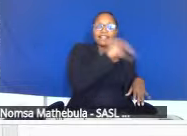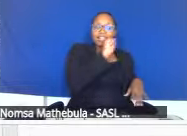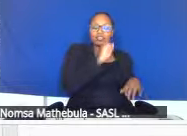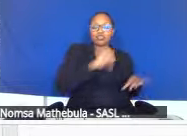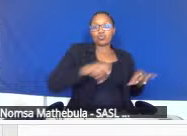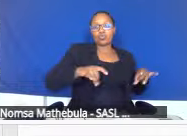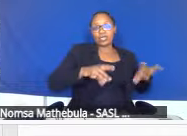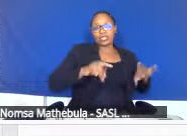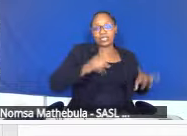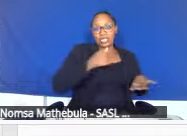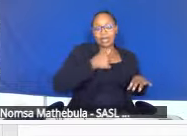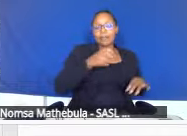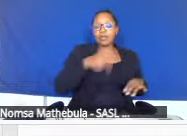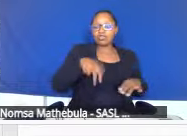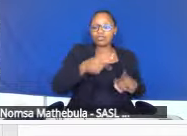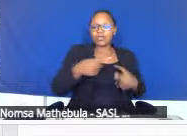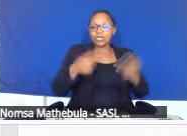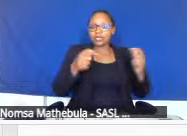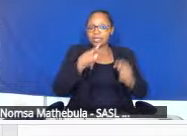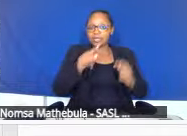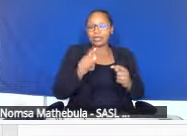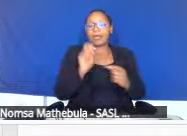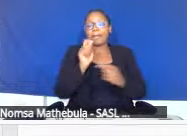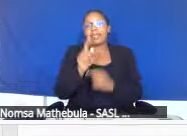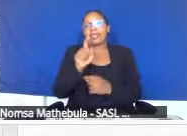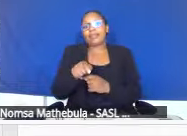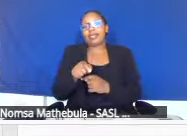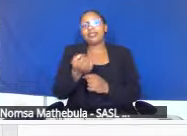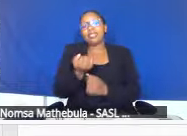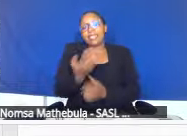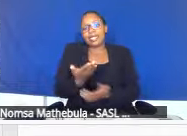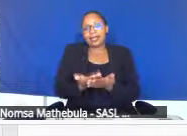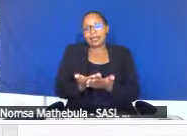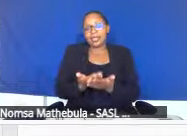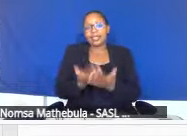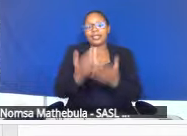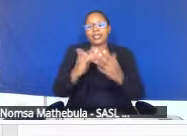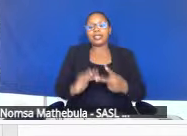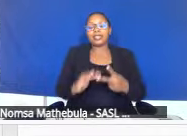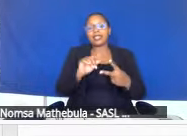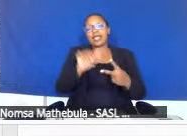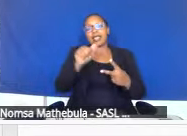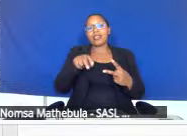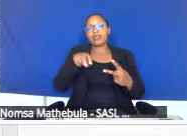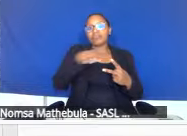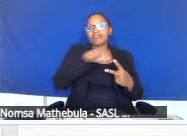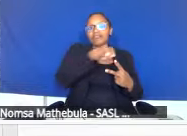Traveling expenses incurred and paid by a taxpayer for the purposes of training